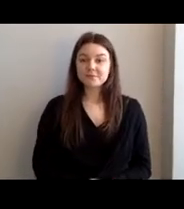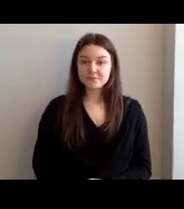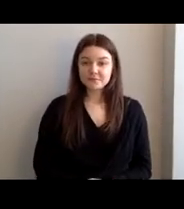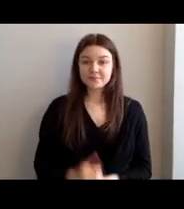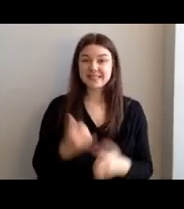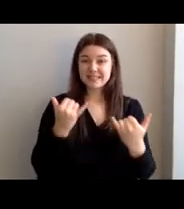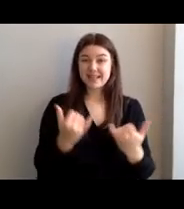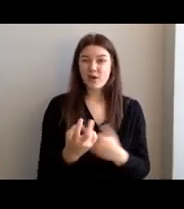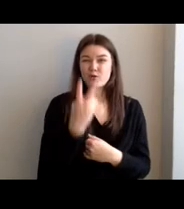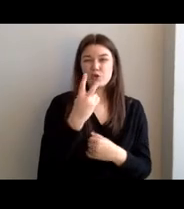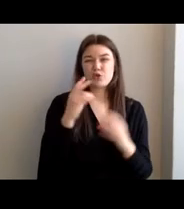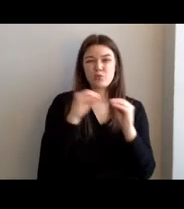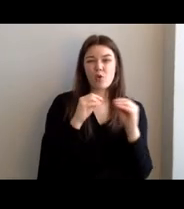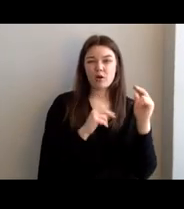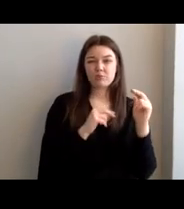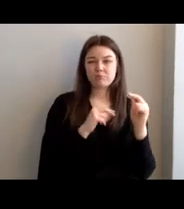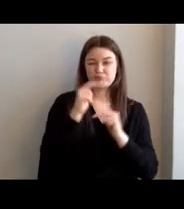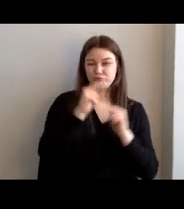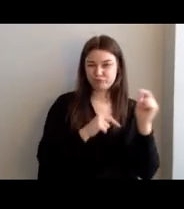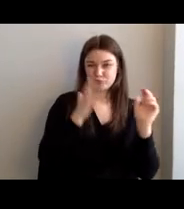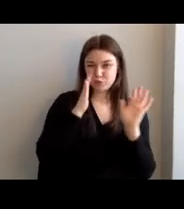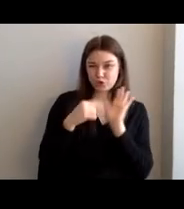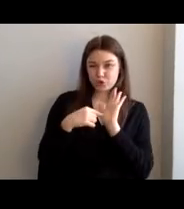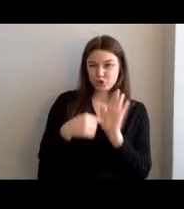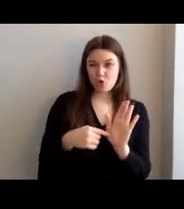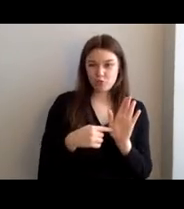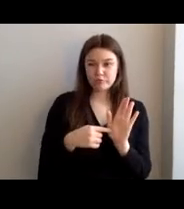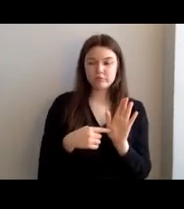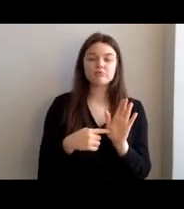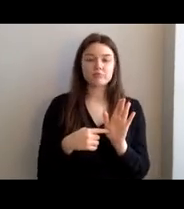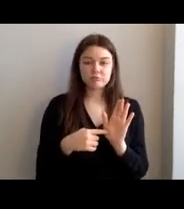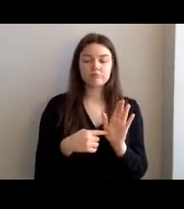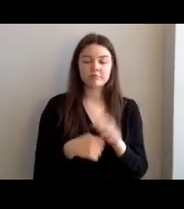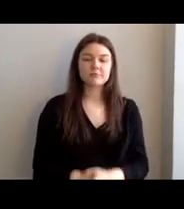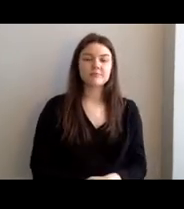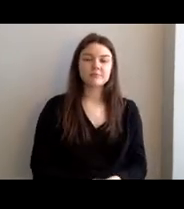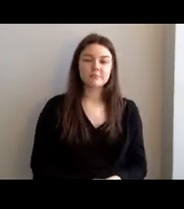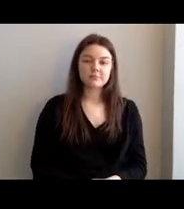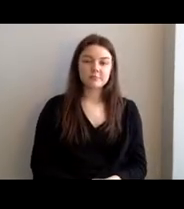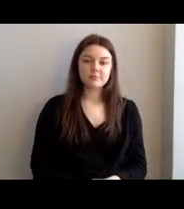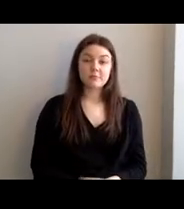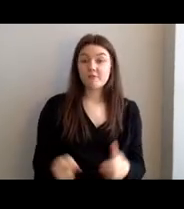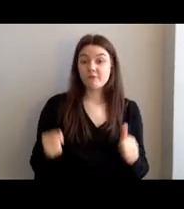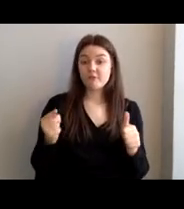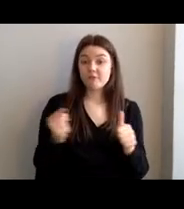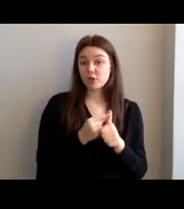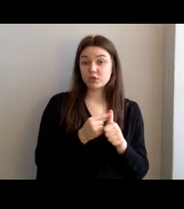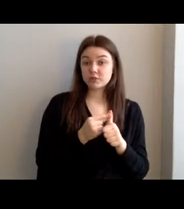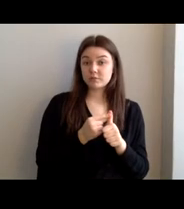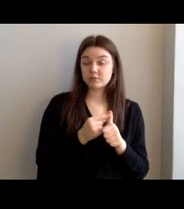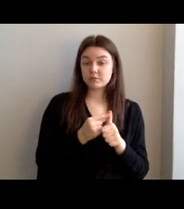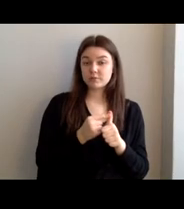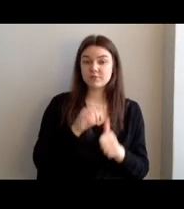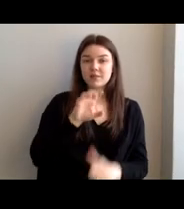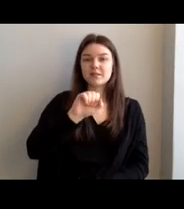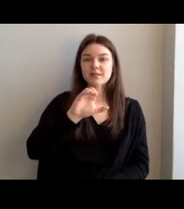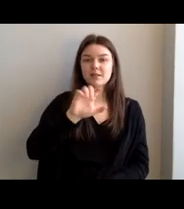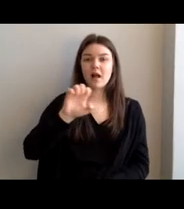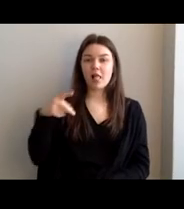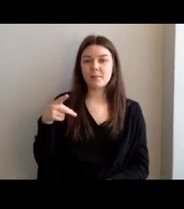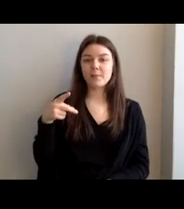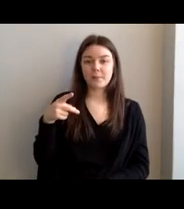more processing facilities so we can get an idea of what processing means here. And the first one is a scallop processor.